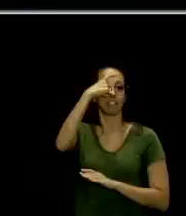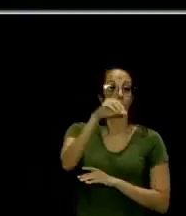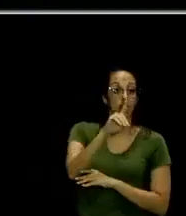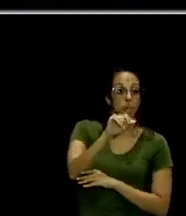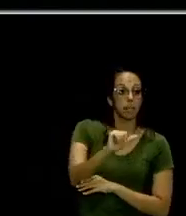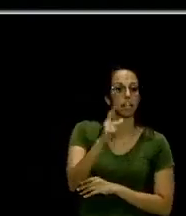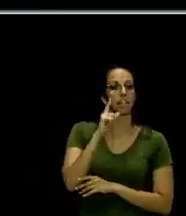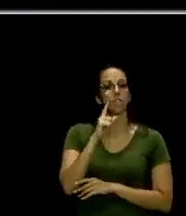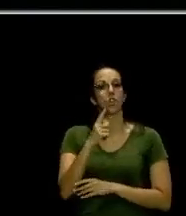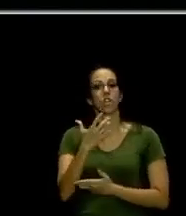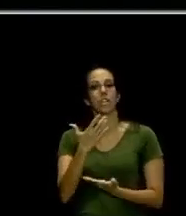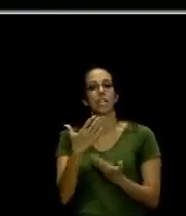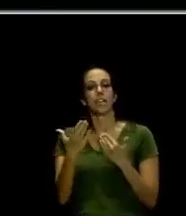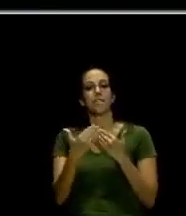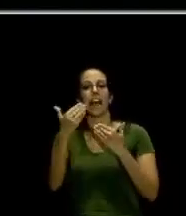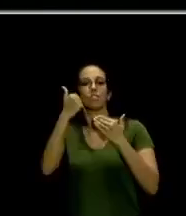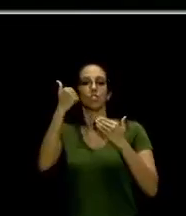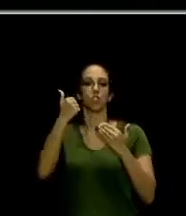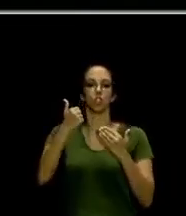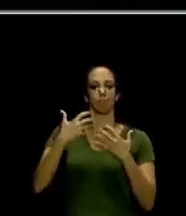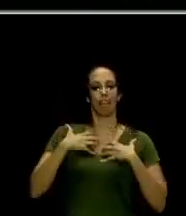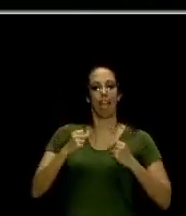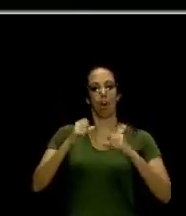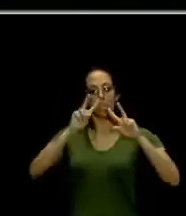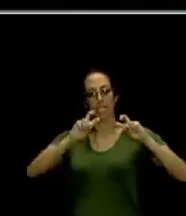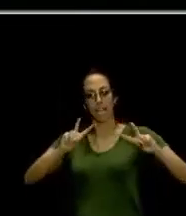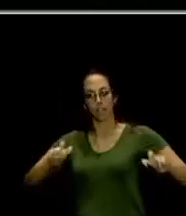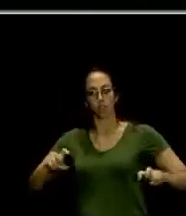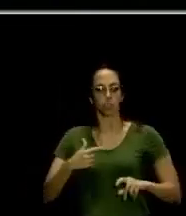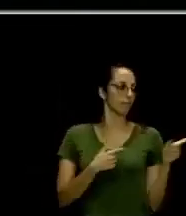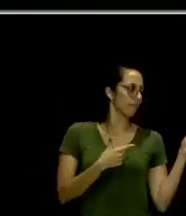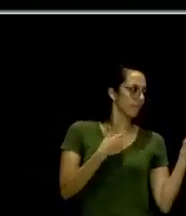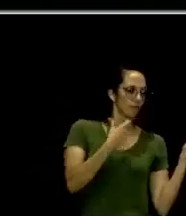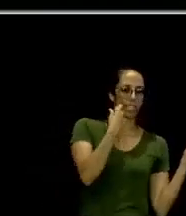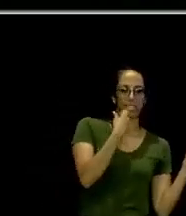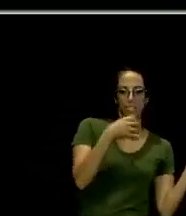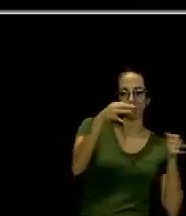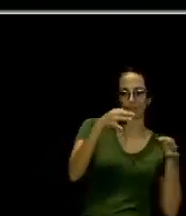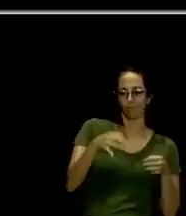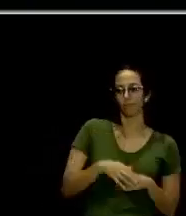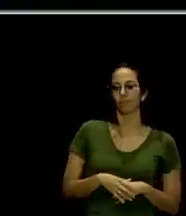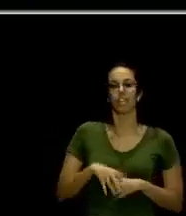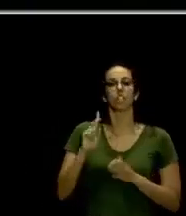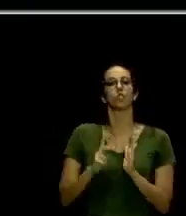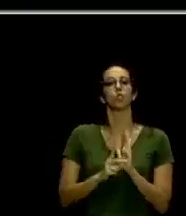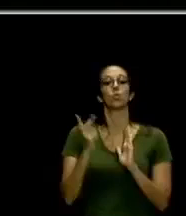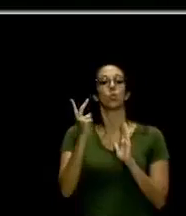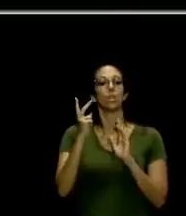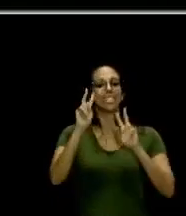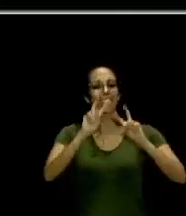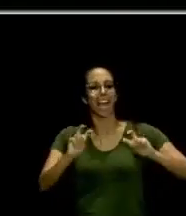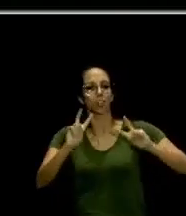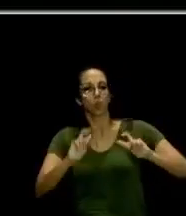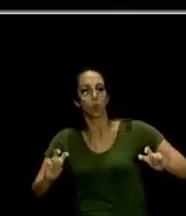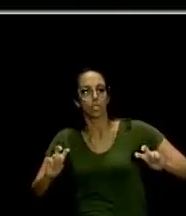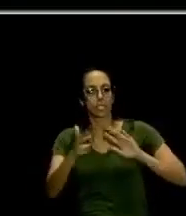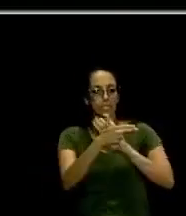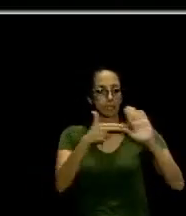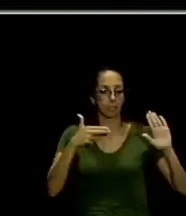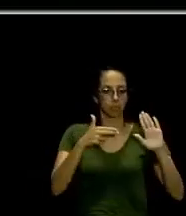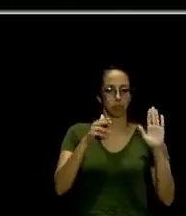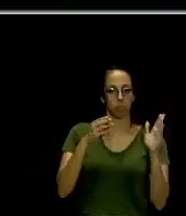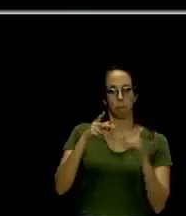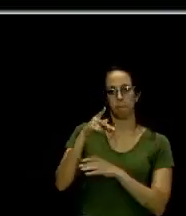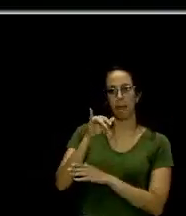health diagnoses. My colleague talked about this earlier. And this will be through a dual diagnosis pilot program that brings together two